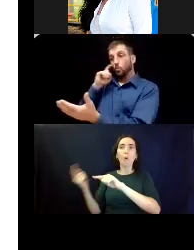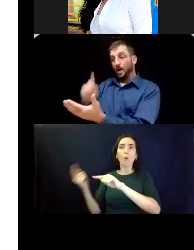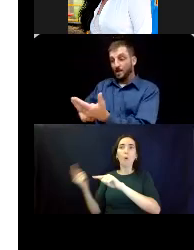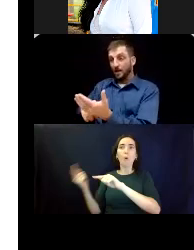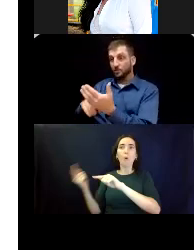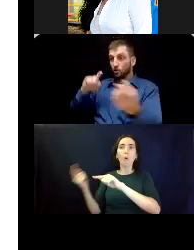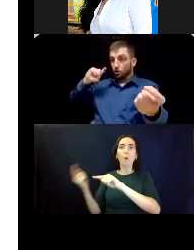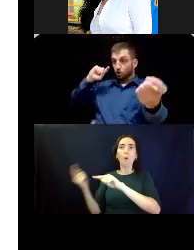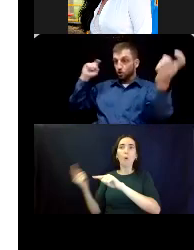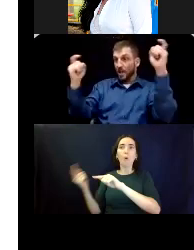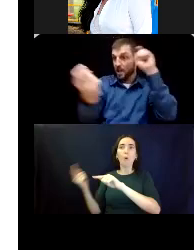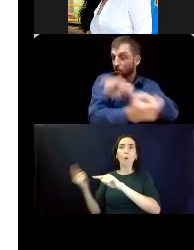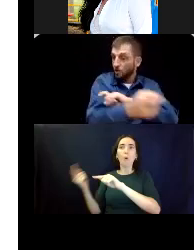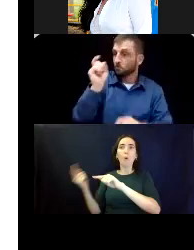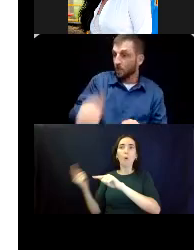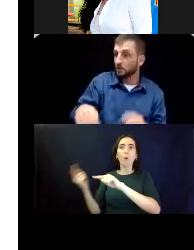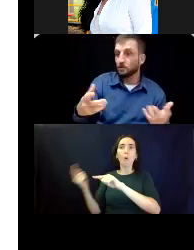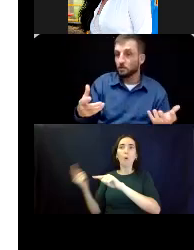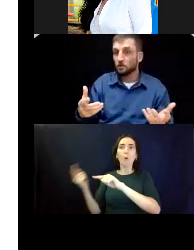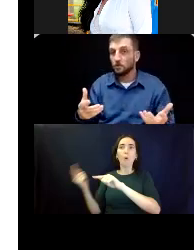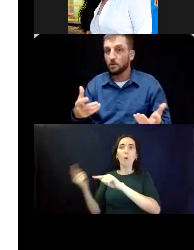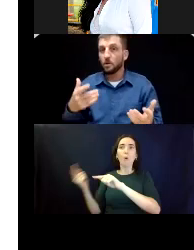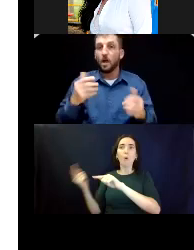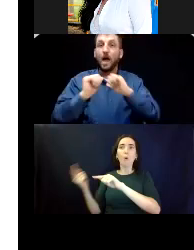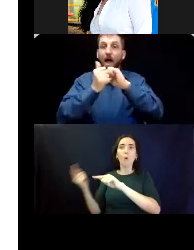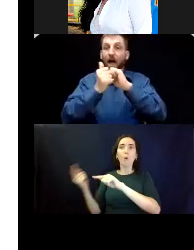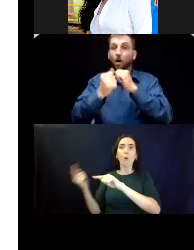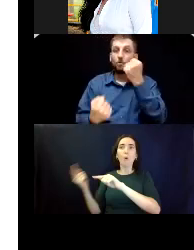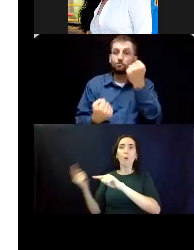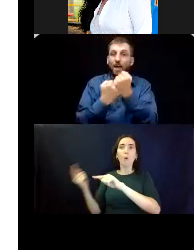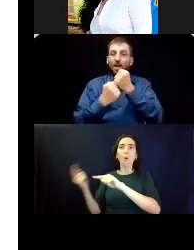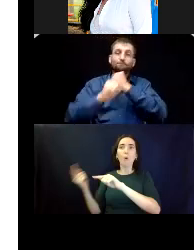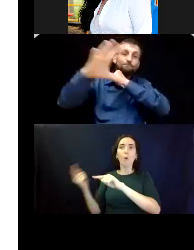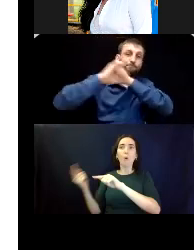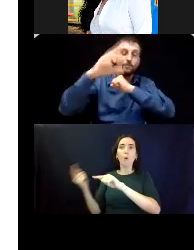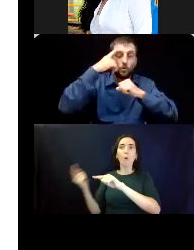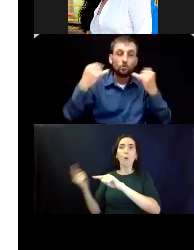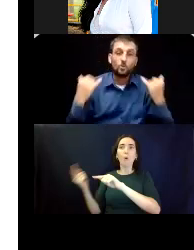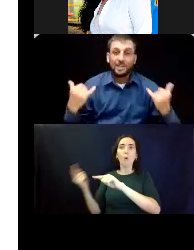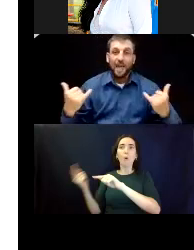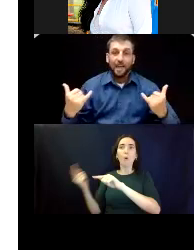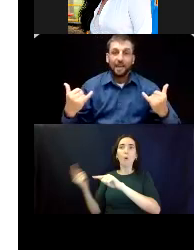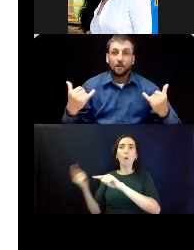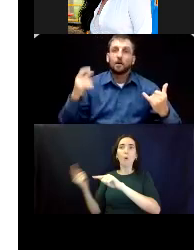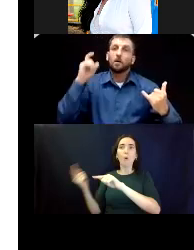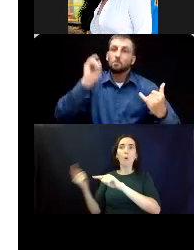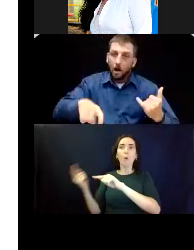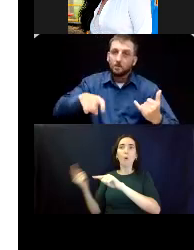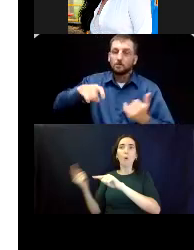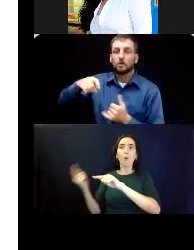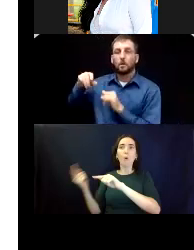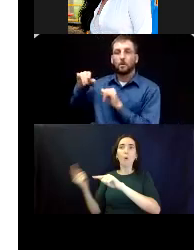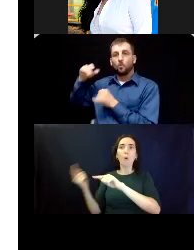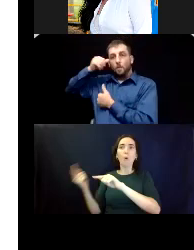made. In order to advocate today, we need to have a measure of where we've been and where we want to